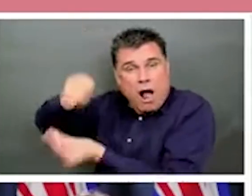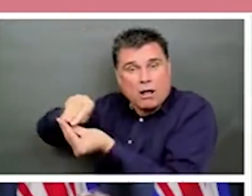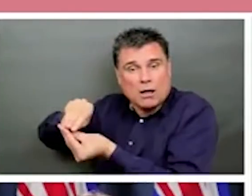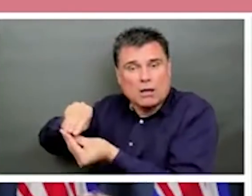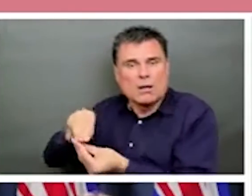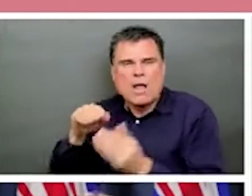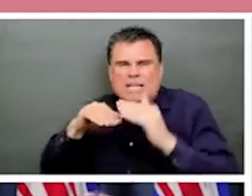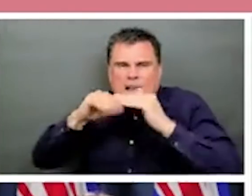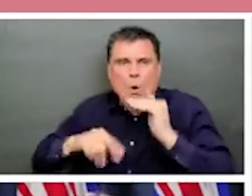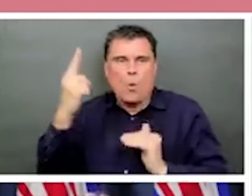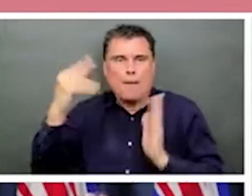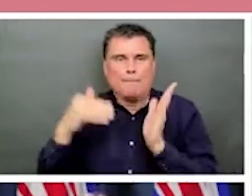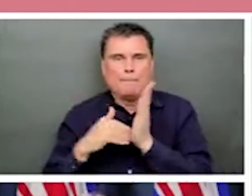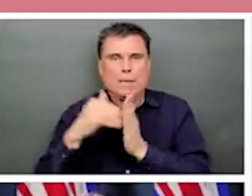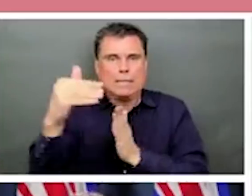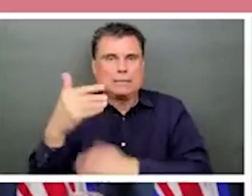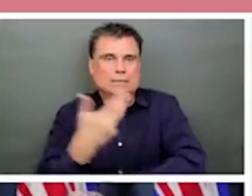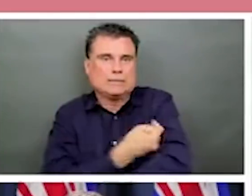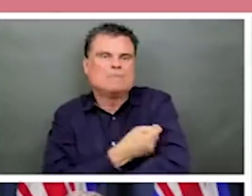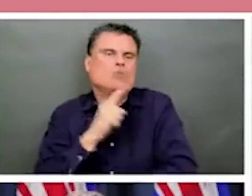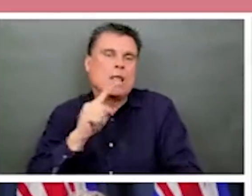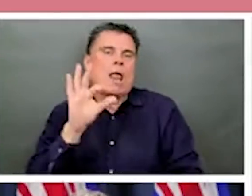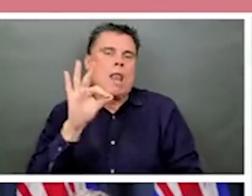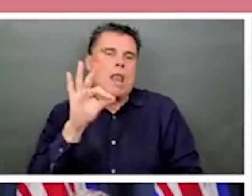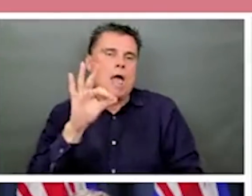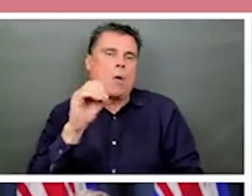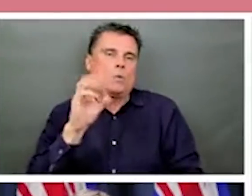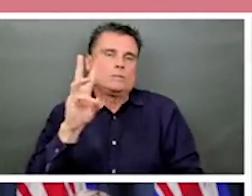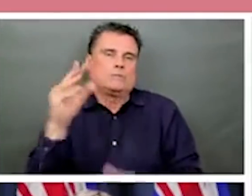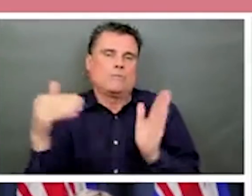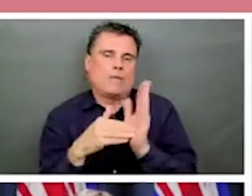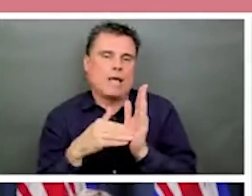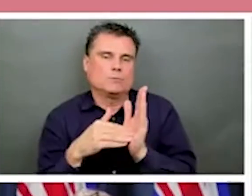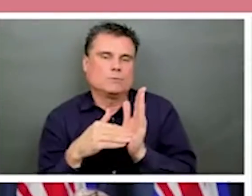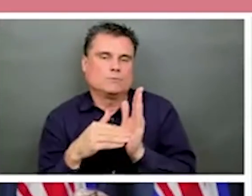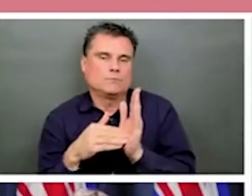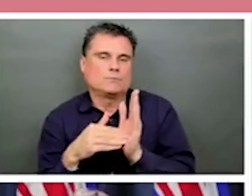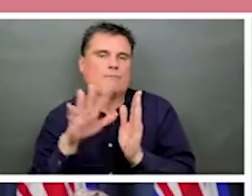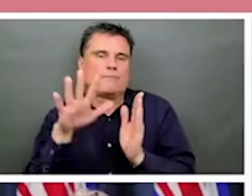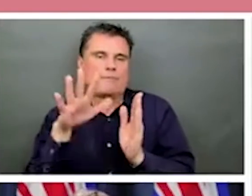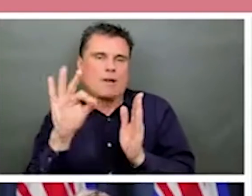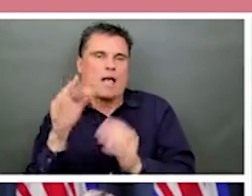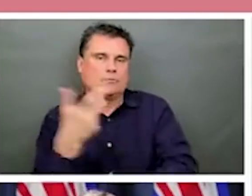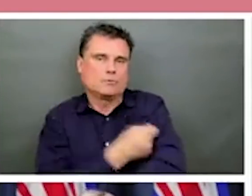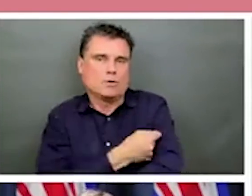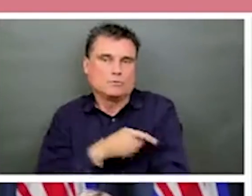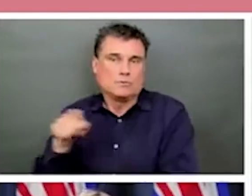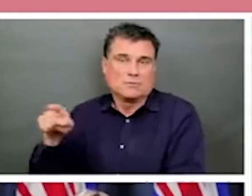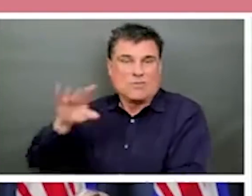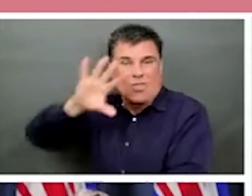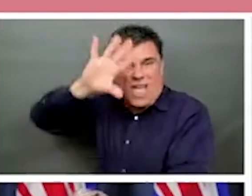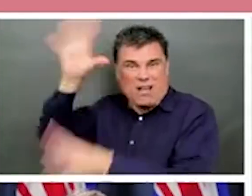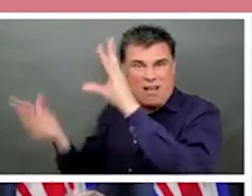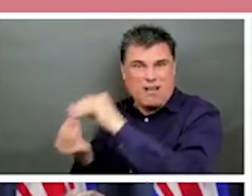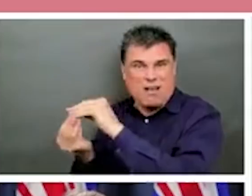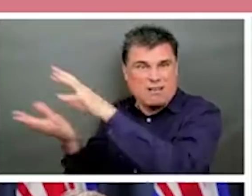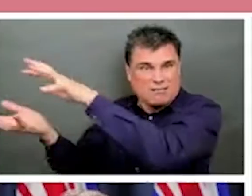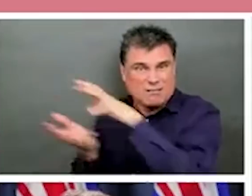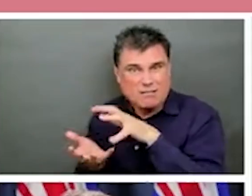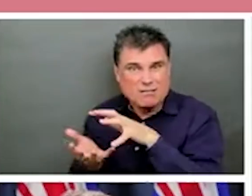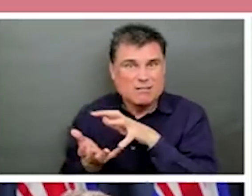1,906,059 units. And, as you know, the change that allowed this to happen was really increased supply and the